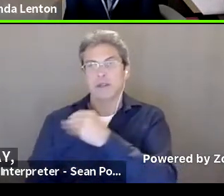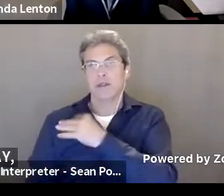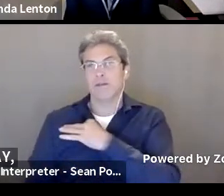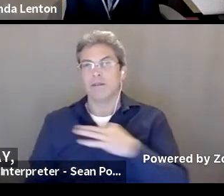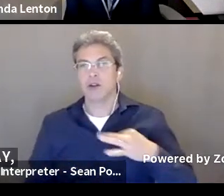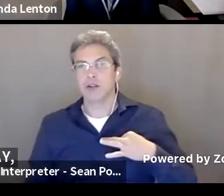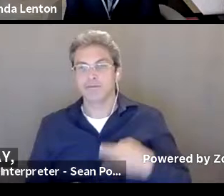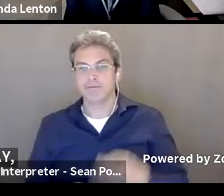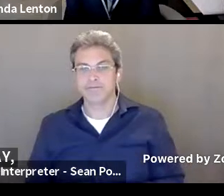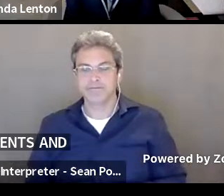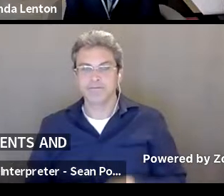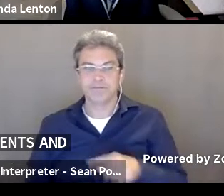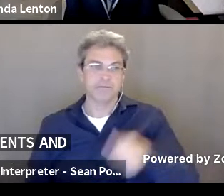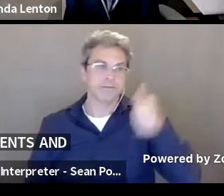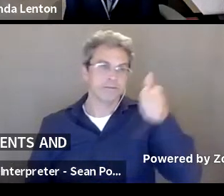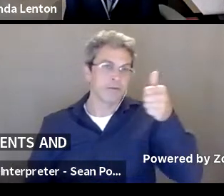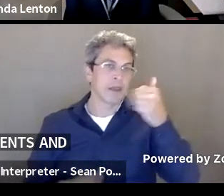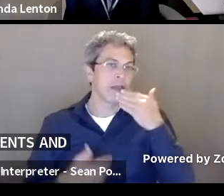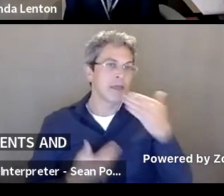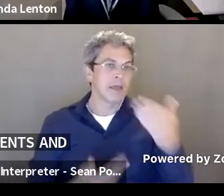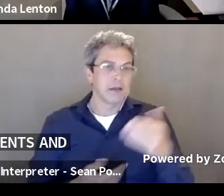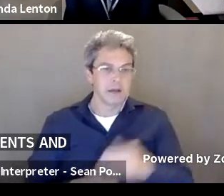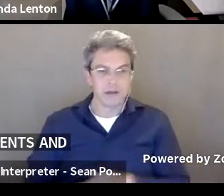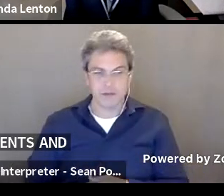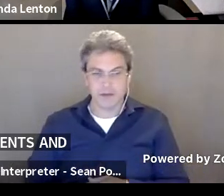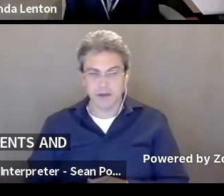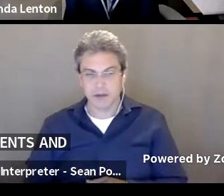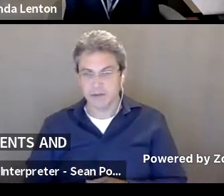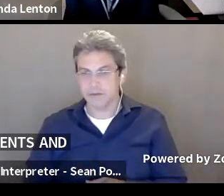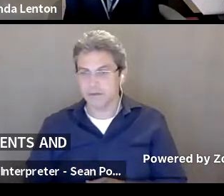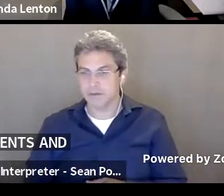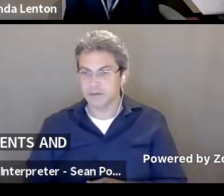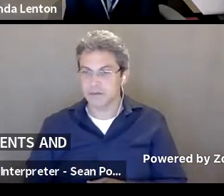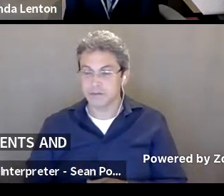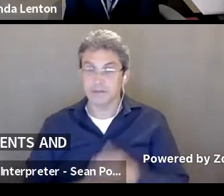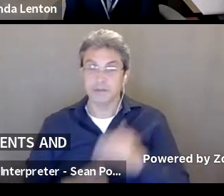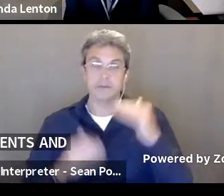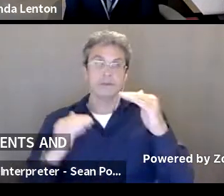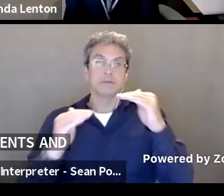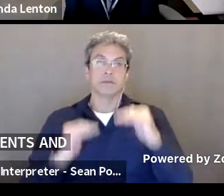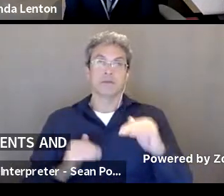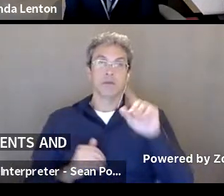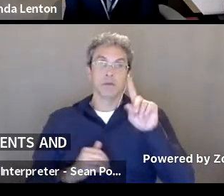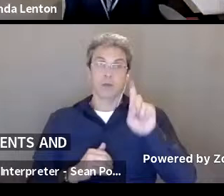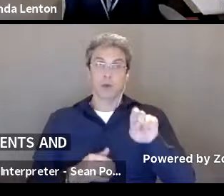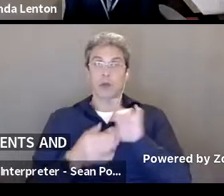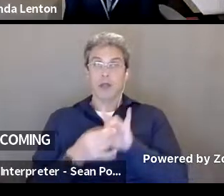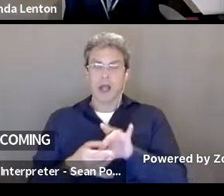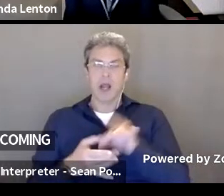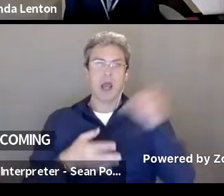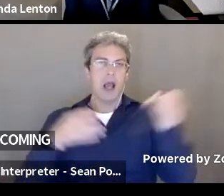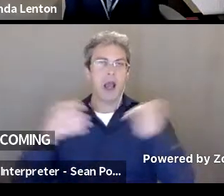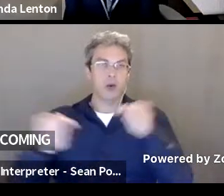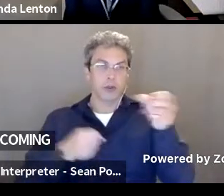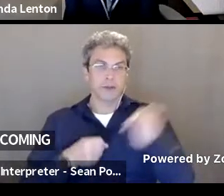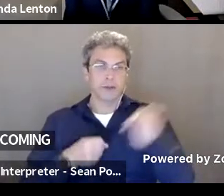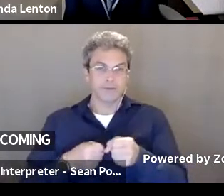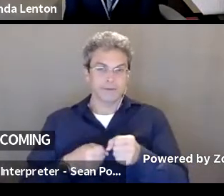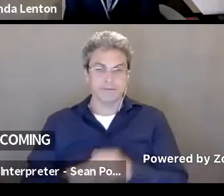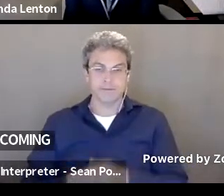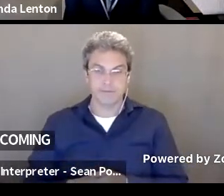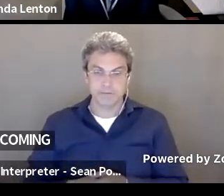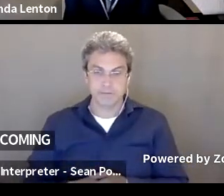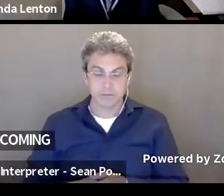Thank you, President Linton. Our next question is coming to us live, and it's about hiring decisions. Go